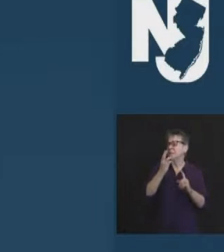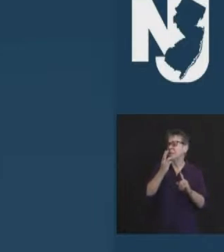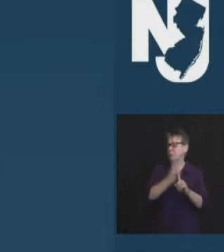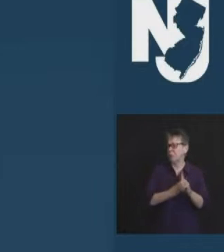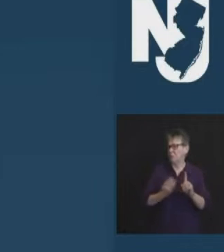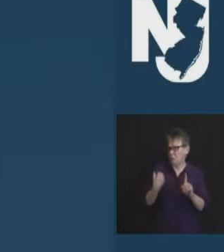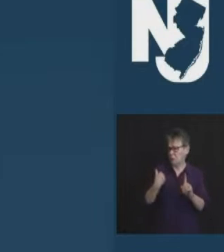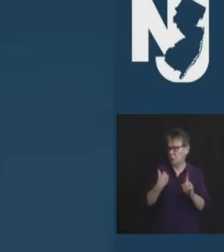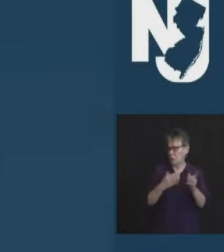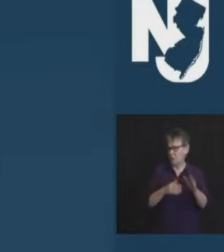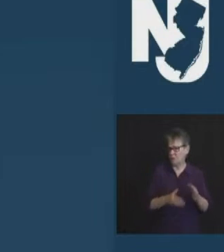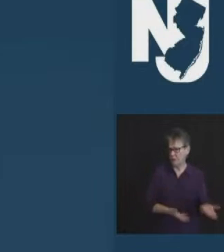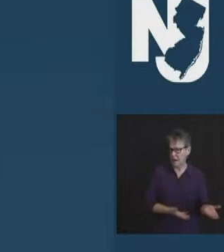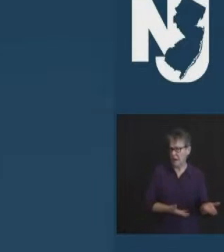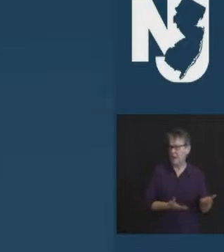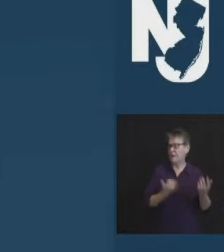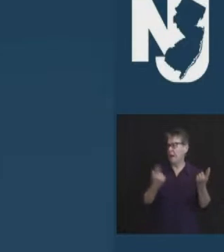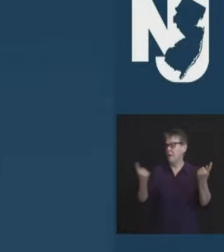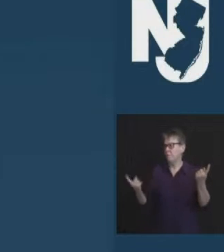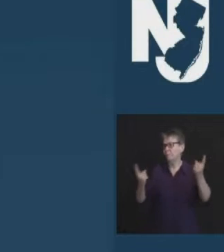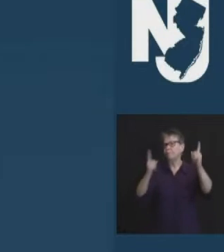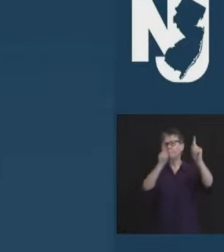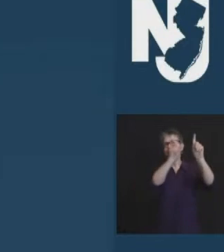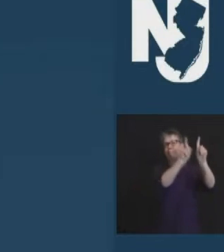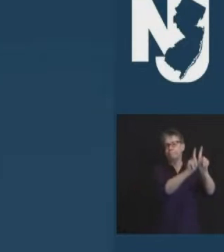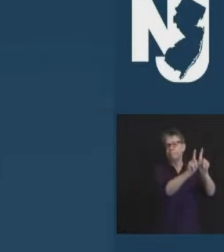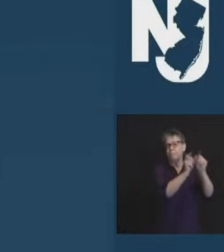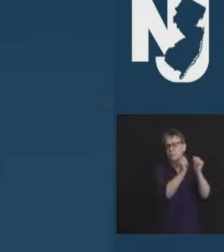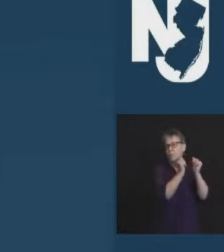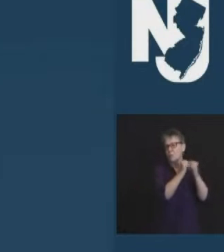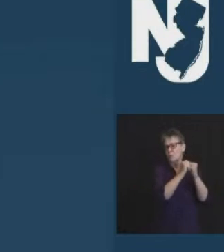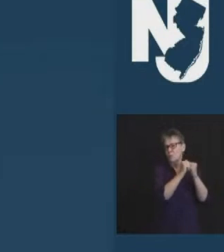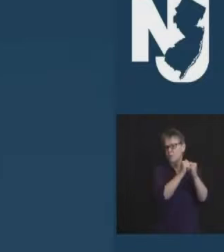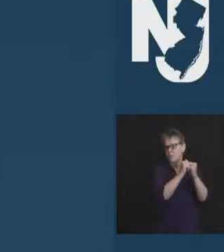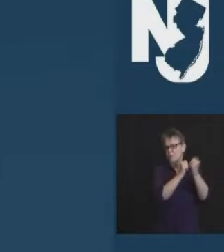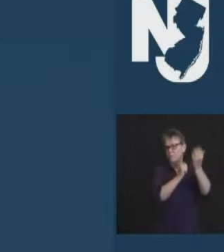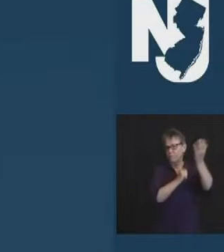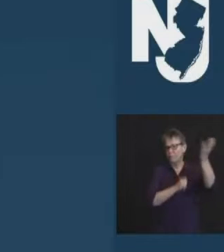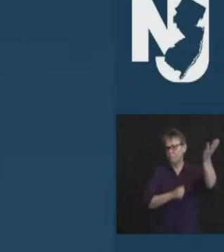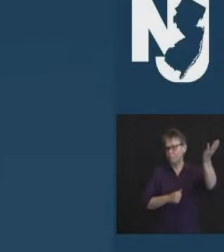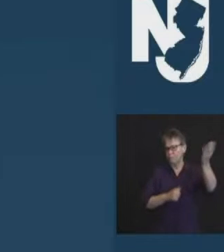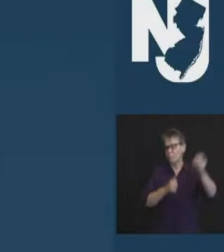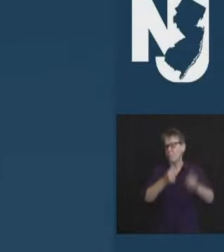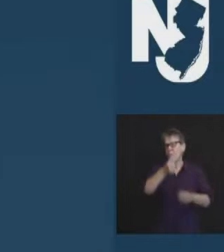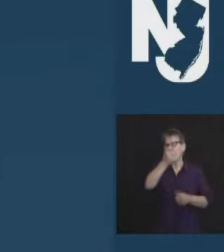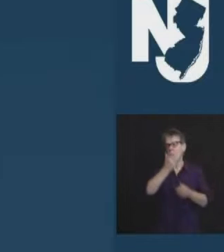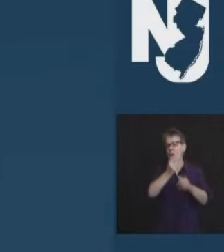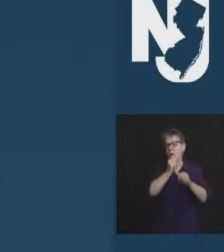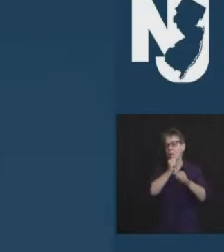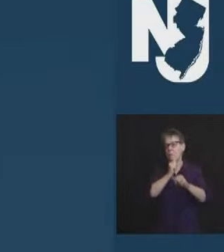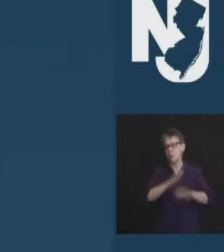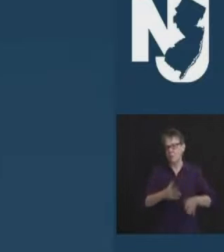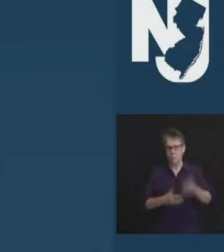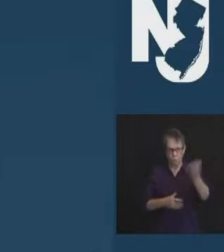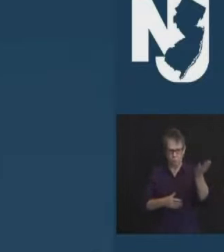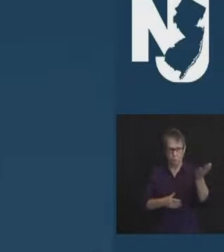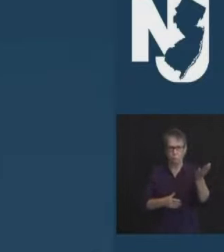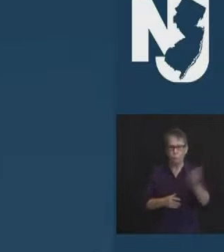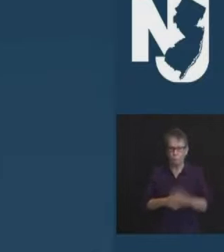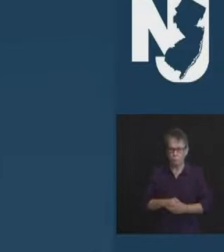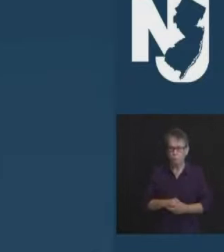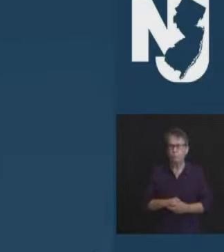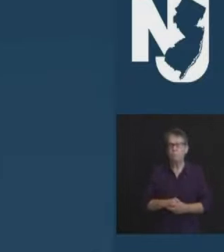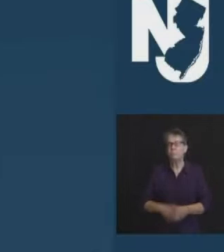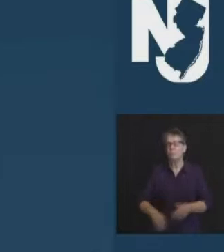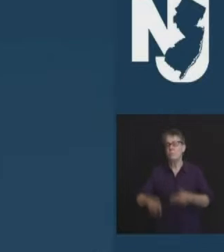New Jersey family for so long, and may God bless and watch over him, and may he be remembered fondly by all. Next, we honor the